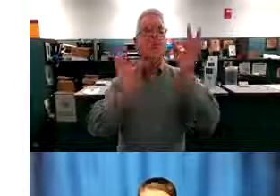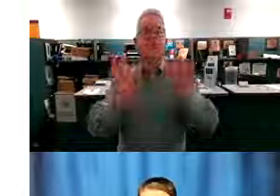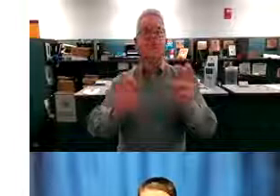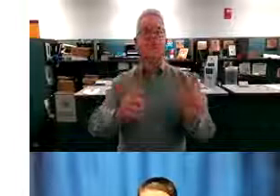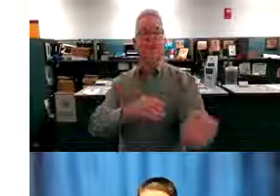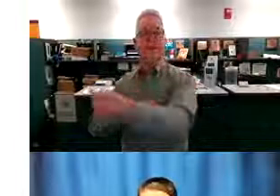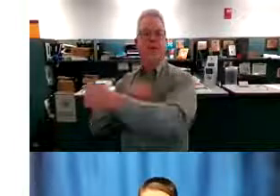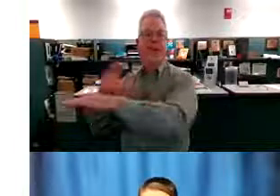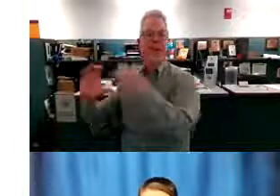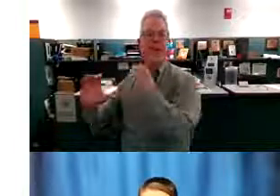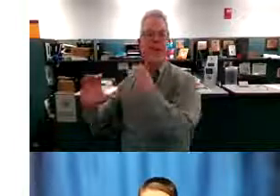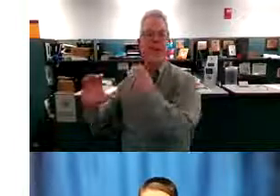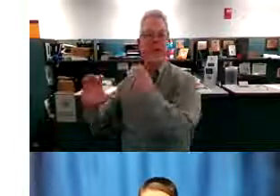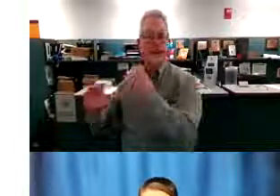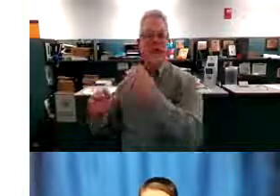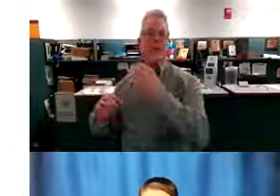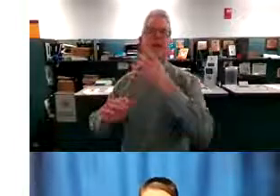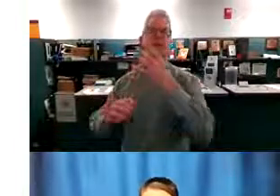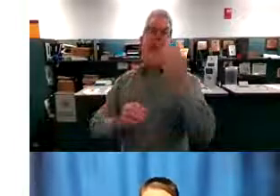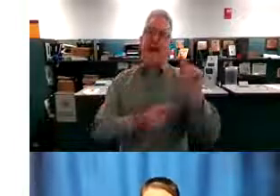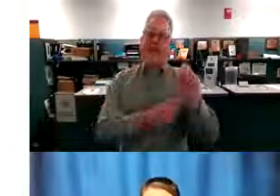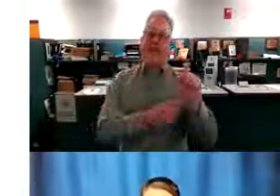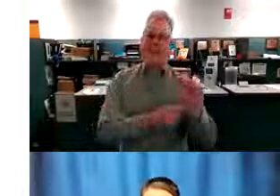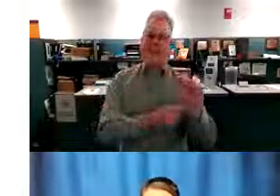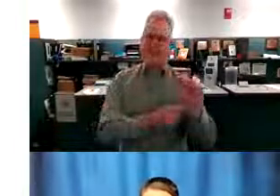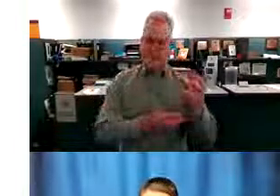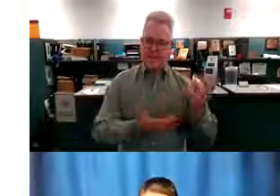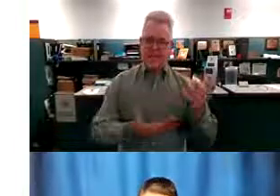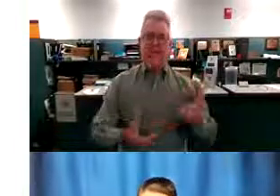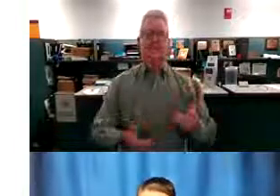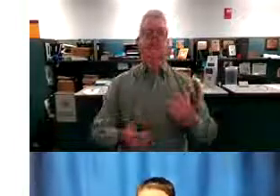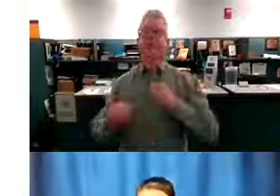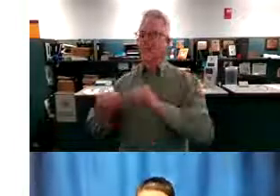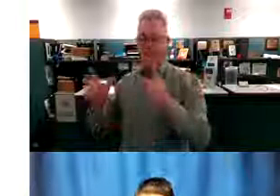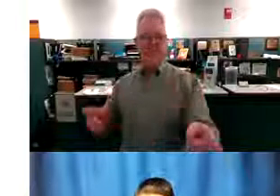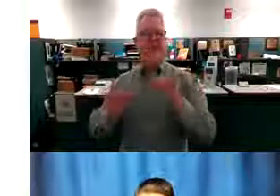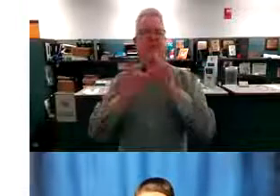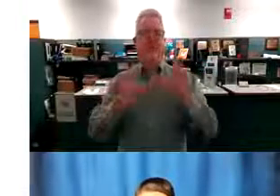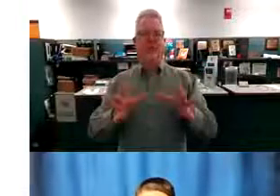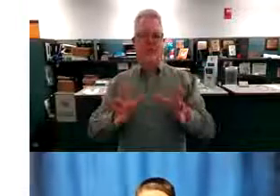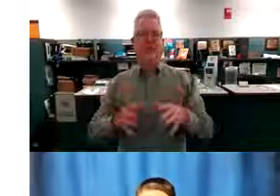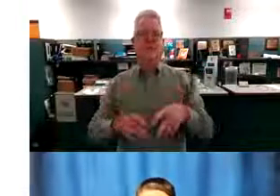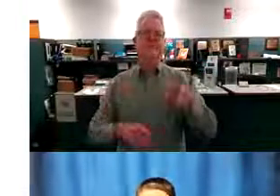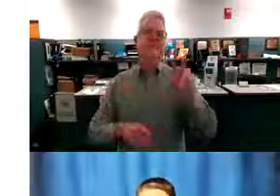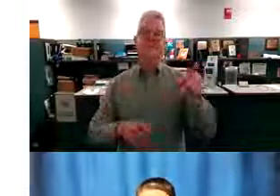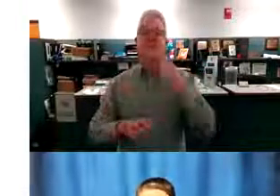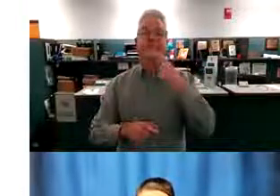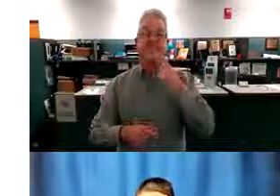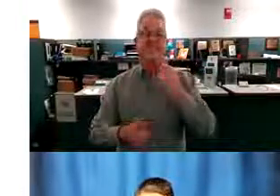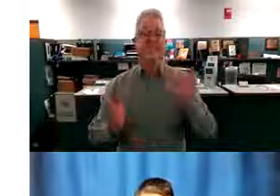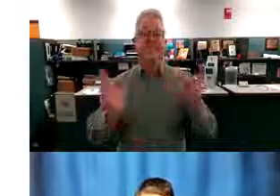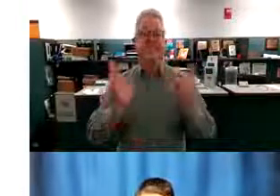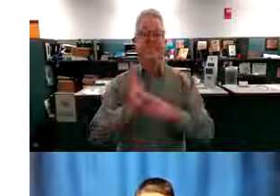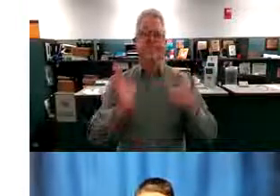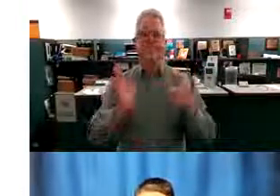then it actually ended up being sent to my email and through text. So I had the